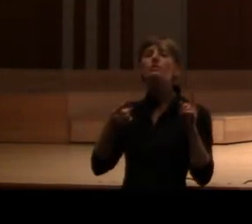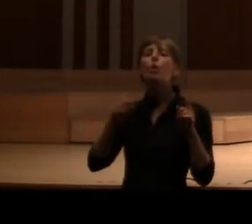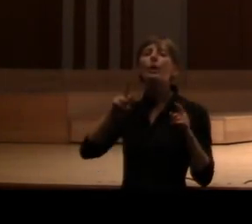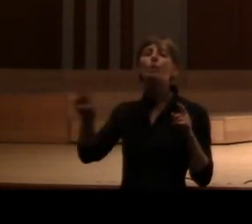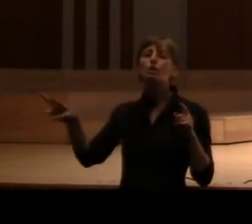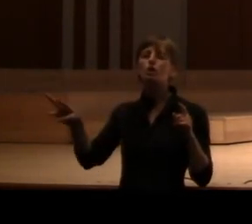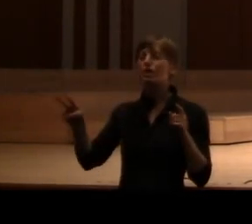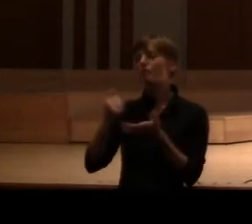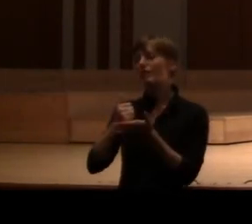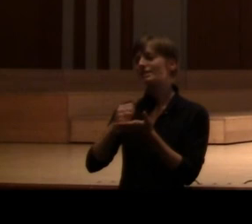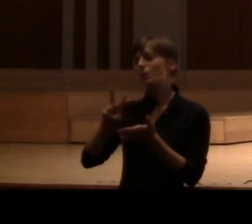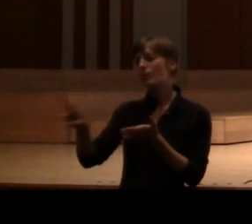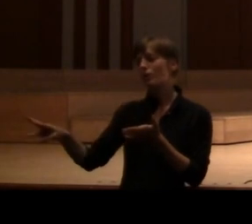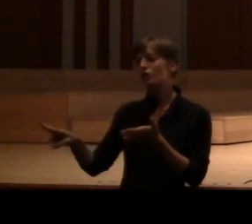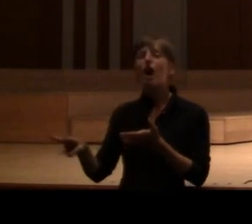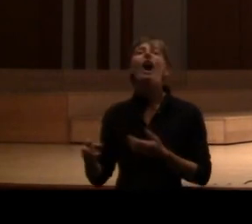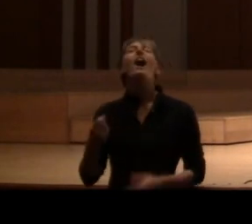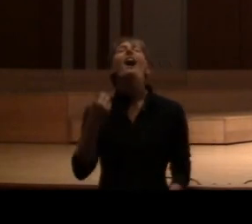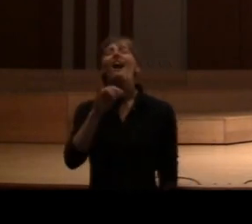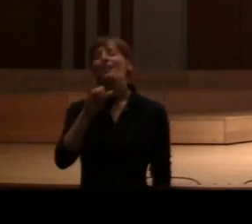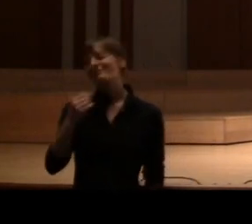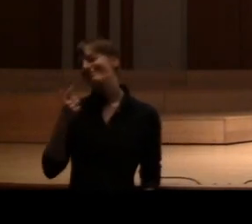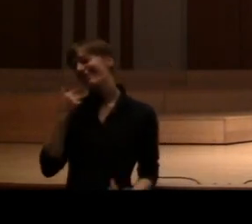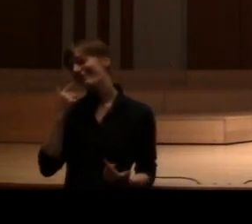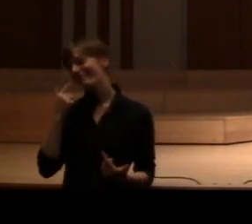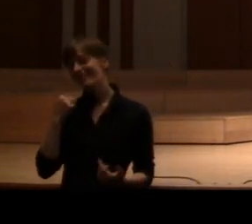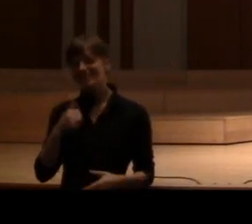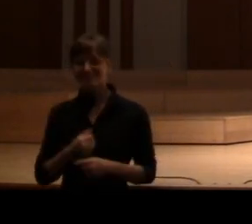Too many points means it's high in